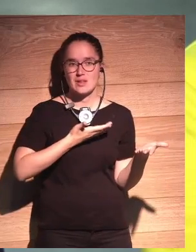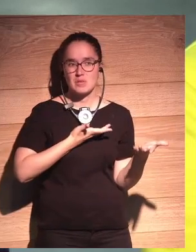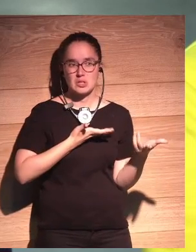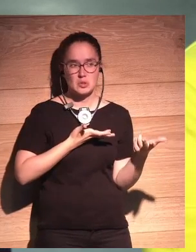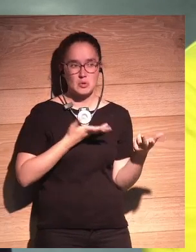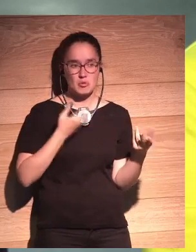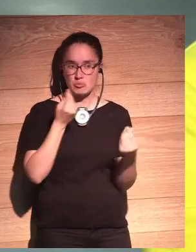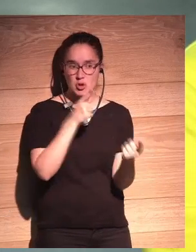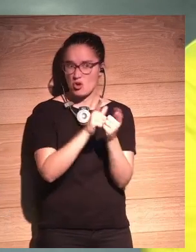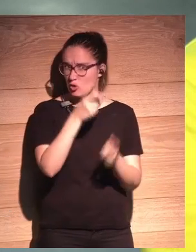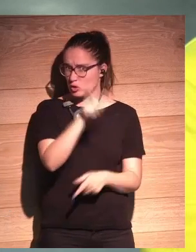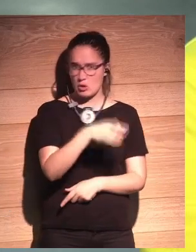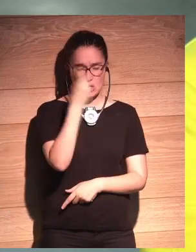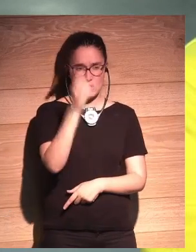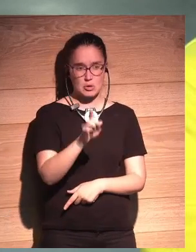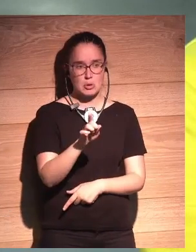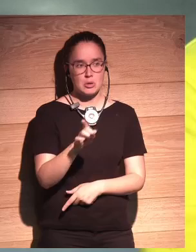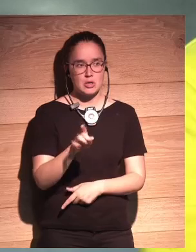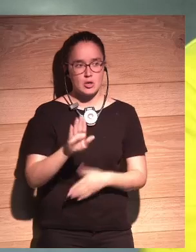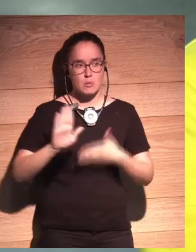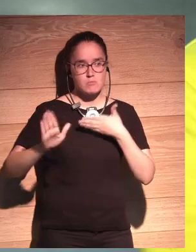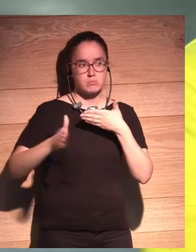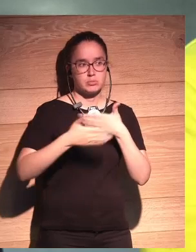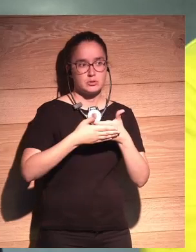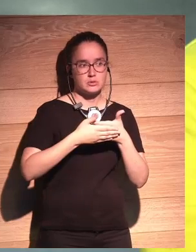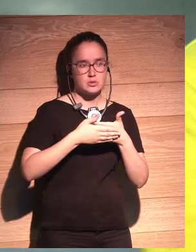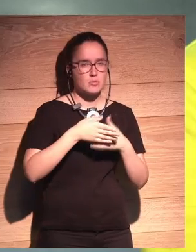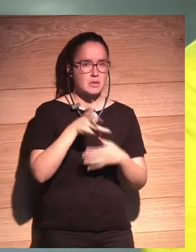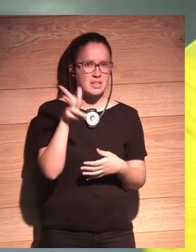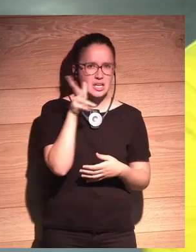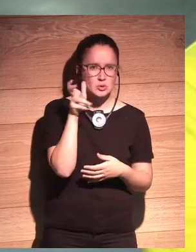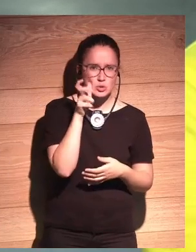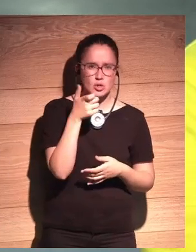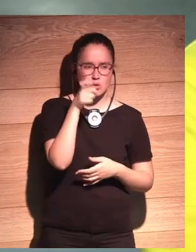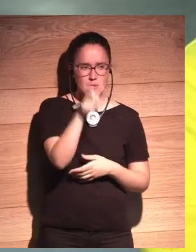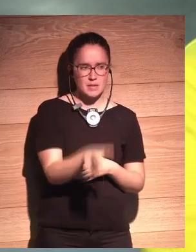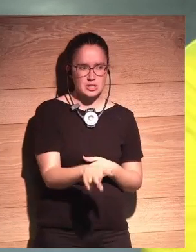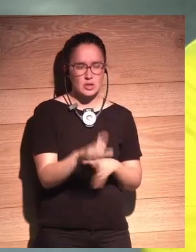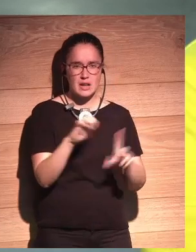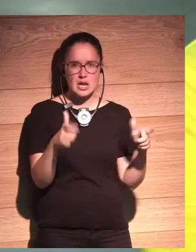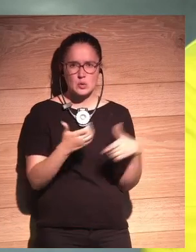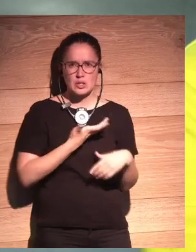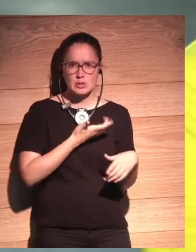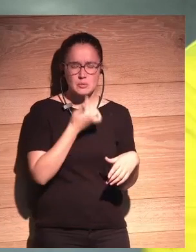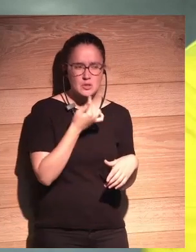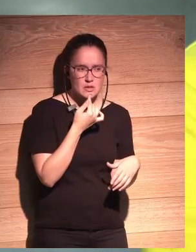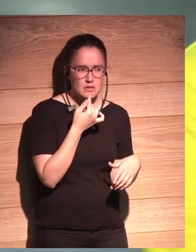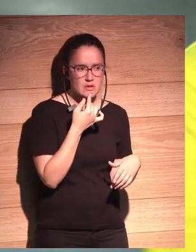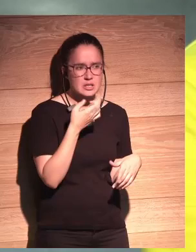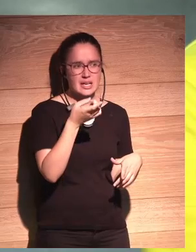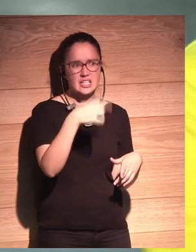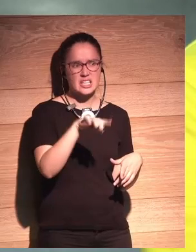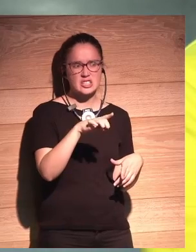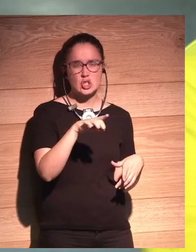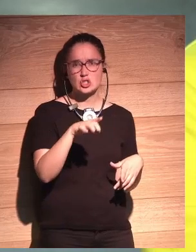and tenderly. But when we went, when I went back to the town hall, somebody